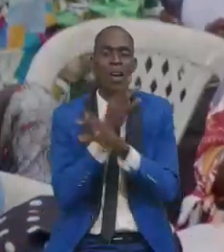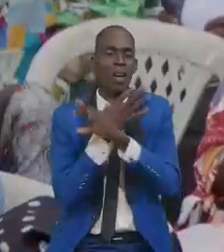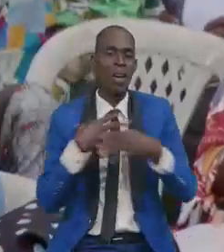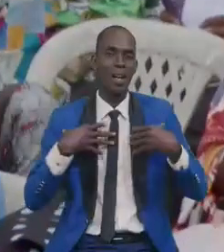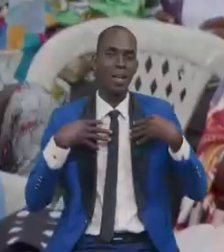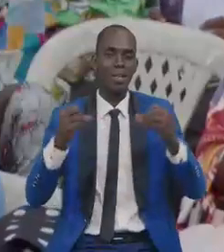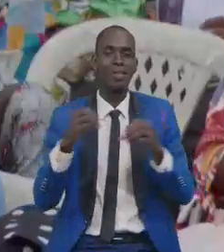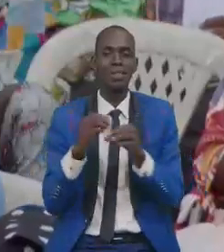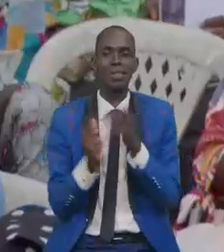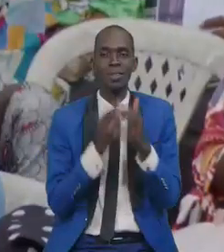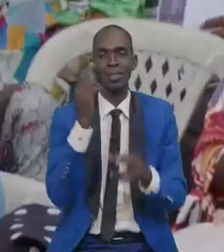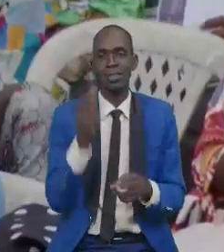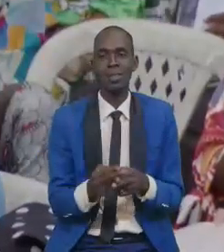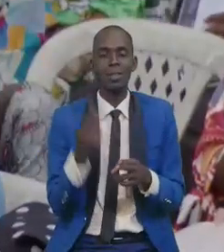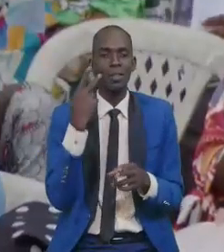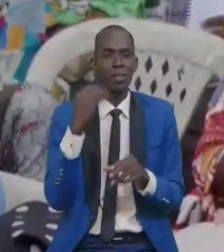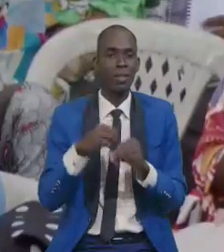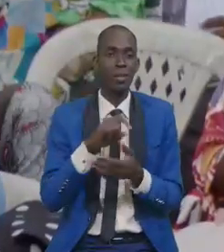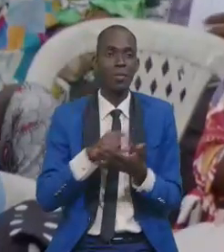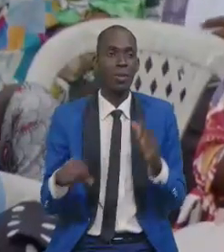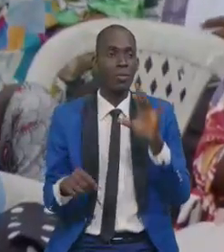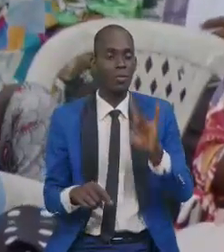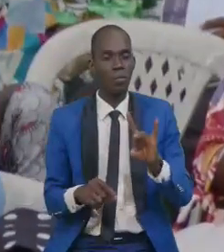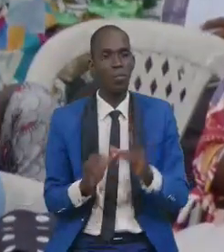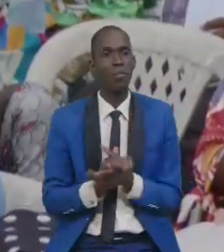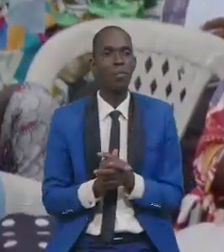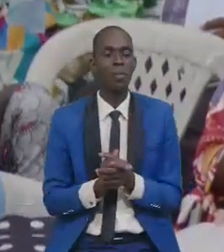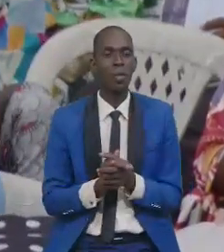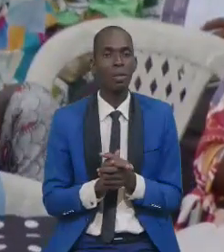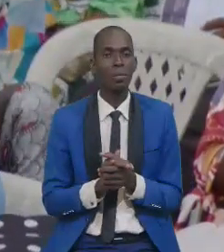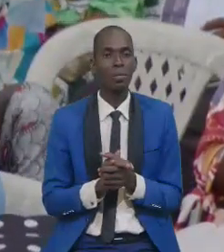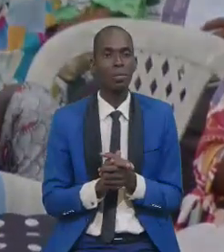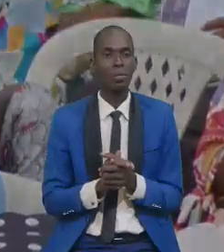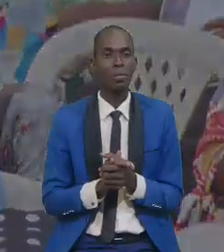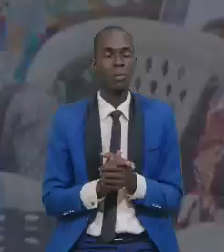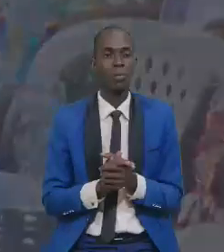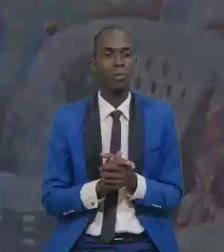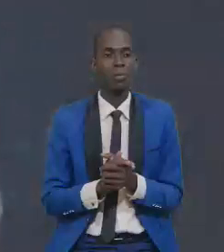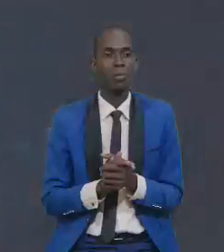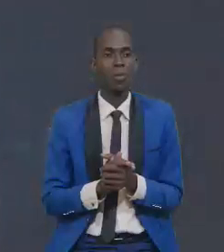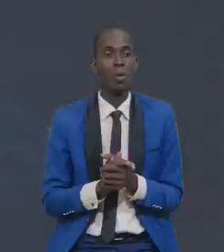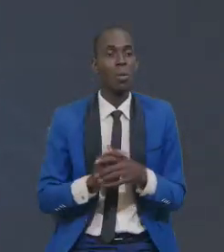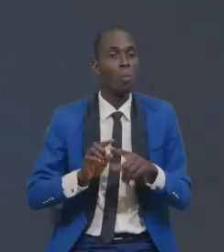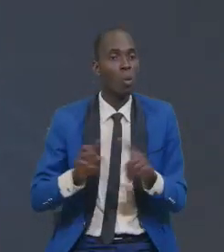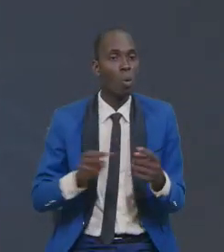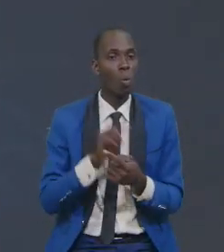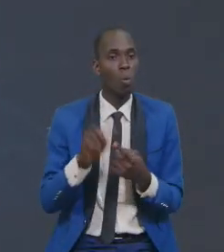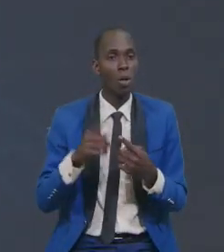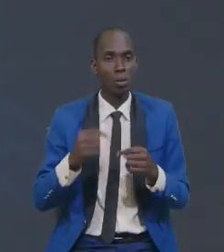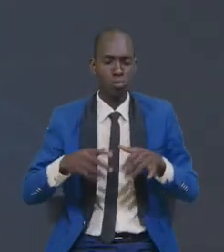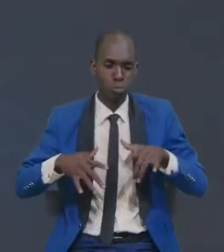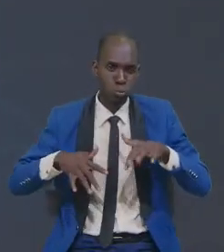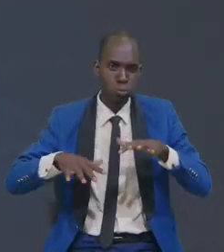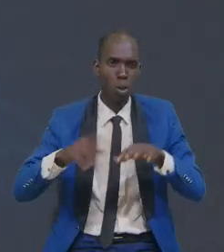verse 8. In verse 8, it says, but when the multitude saw